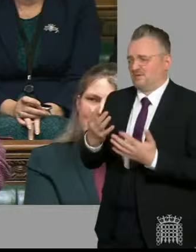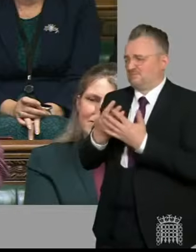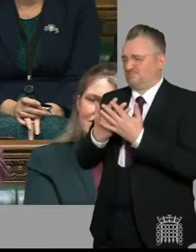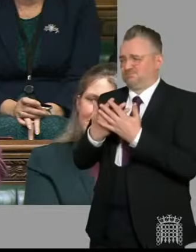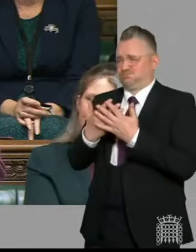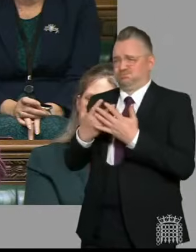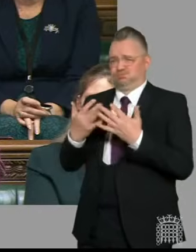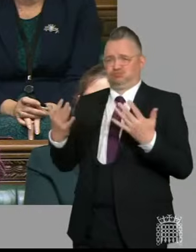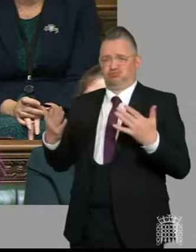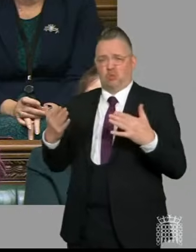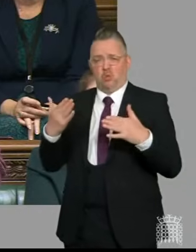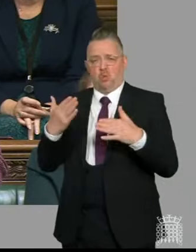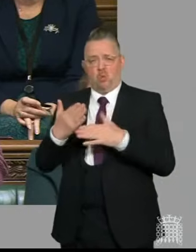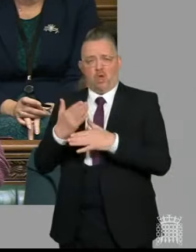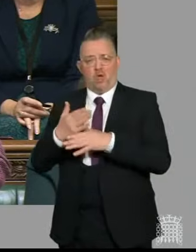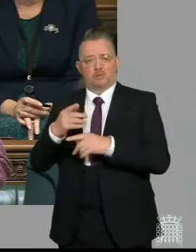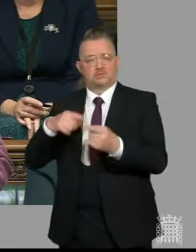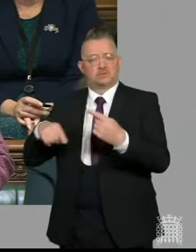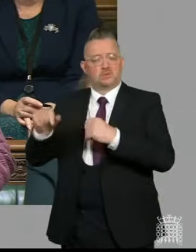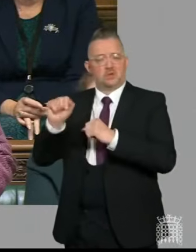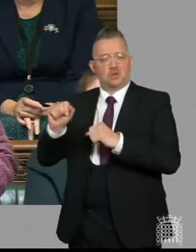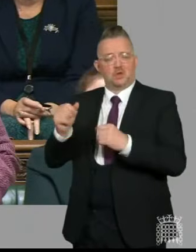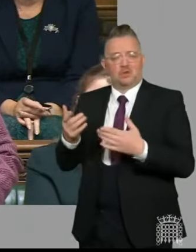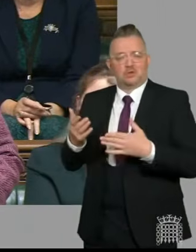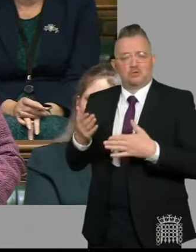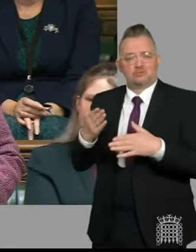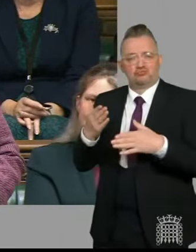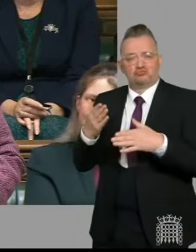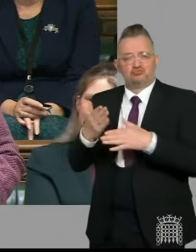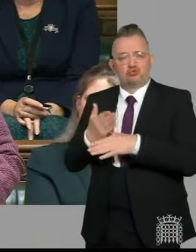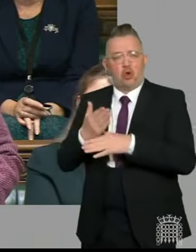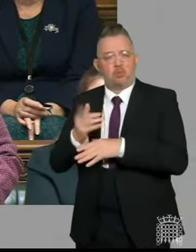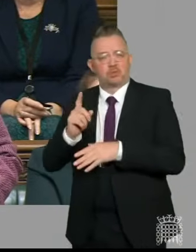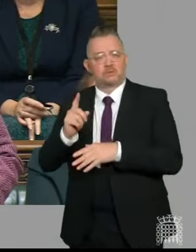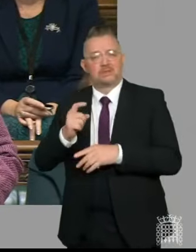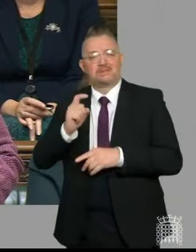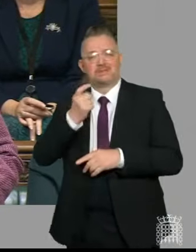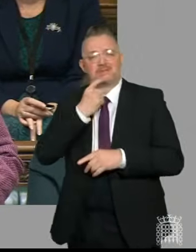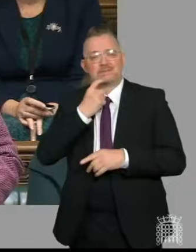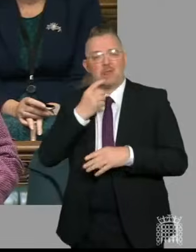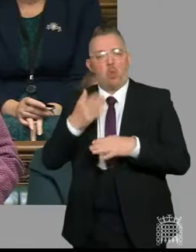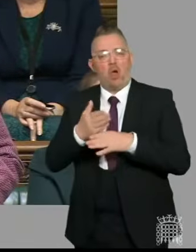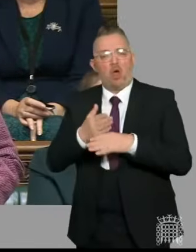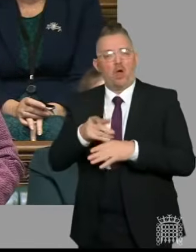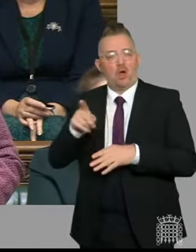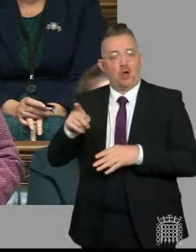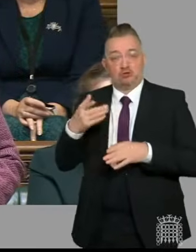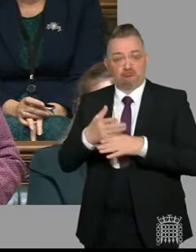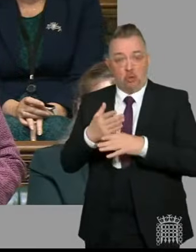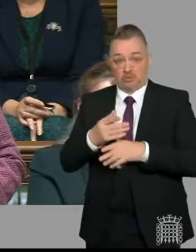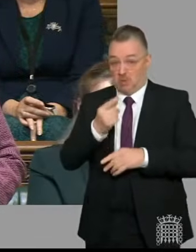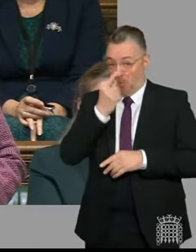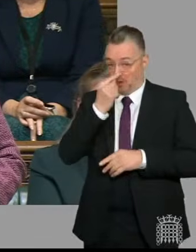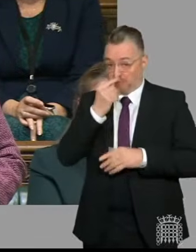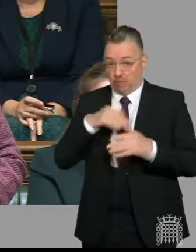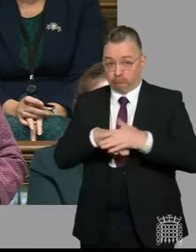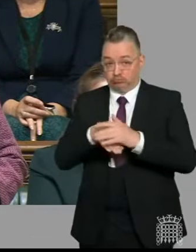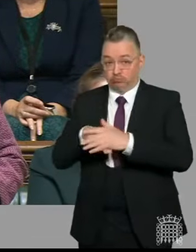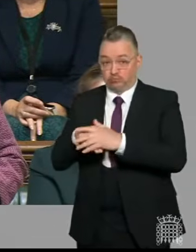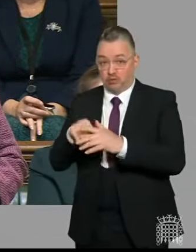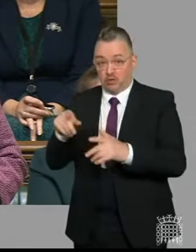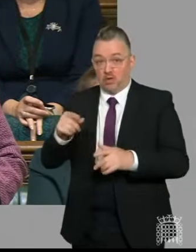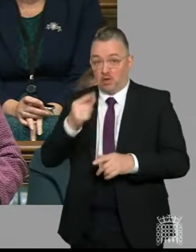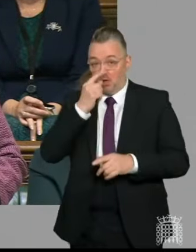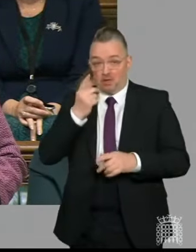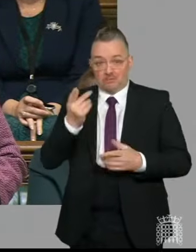India to be exempt from carbon taxes, will this government now back this detailed, serious and